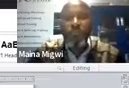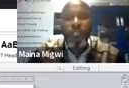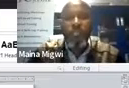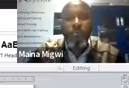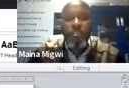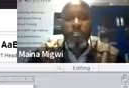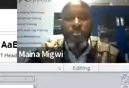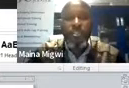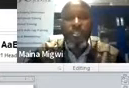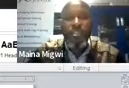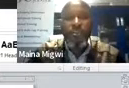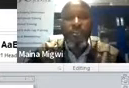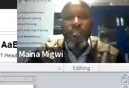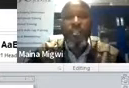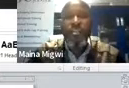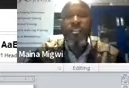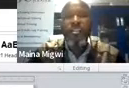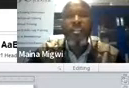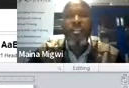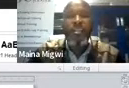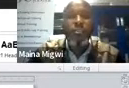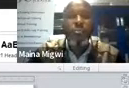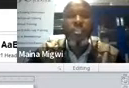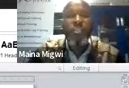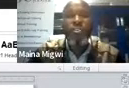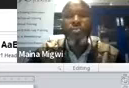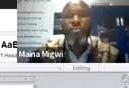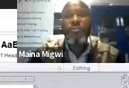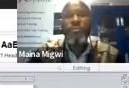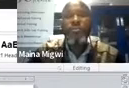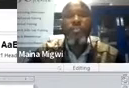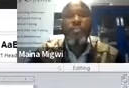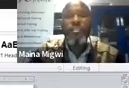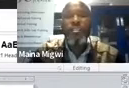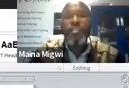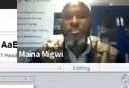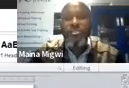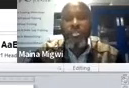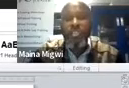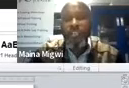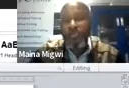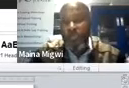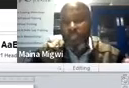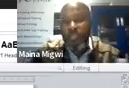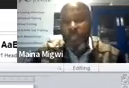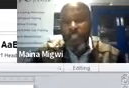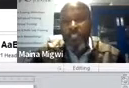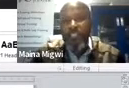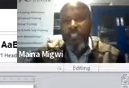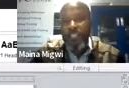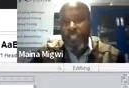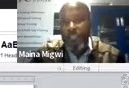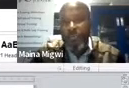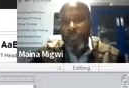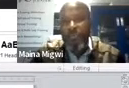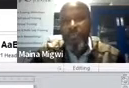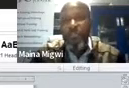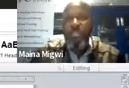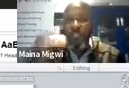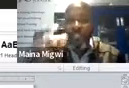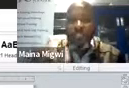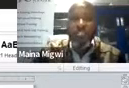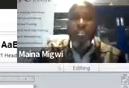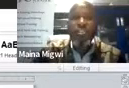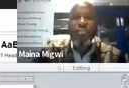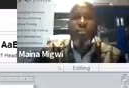formal process within the court, and communication is not direct between the parties in dispute.